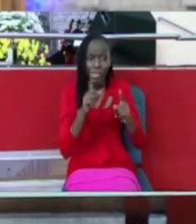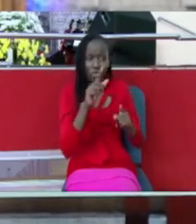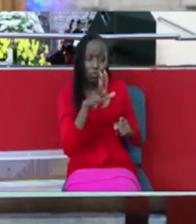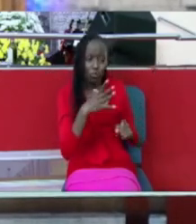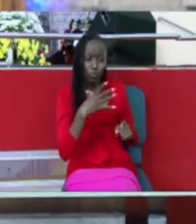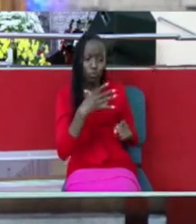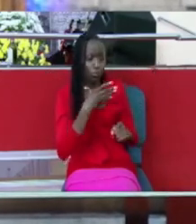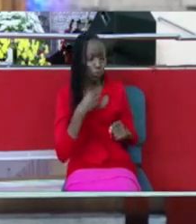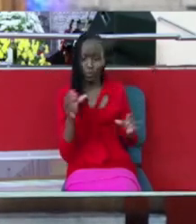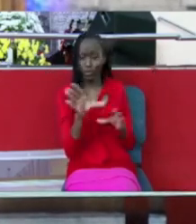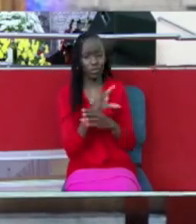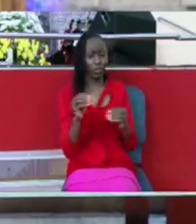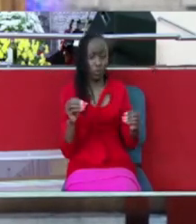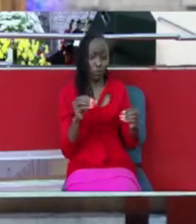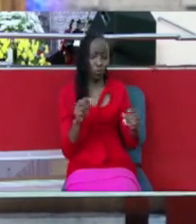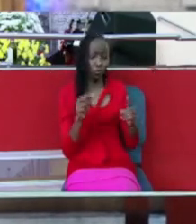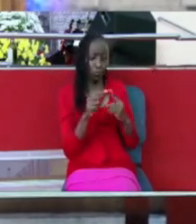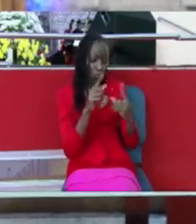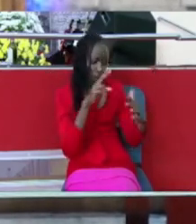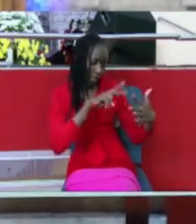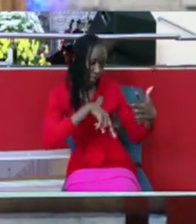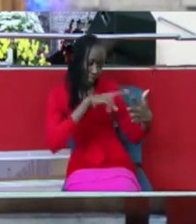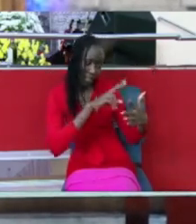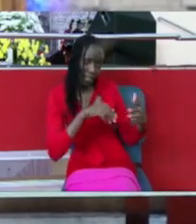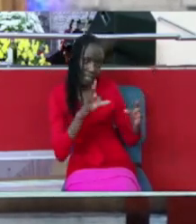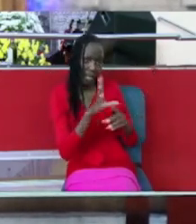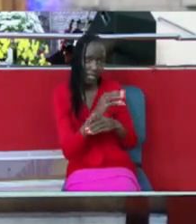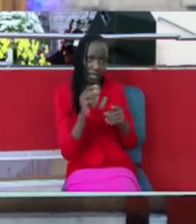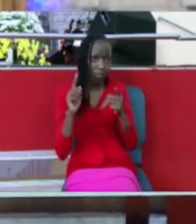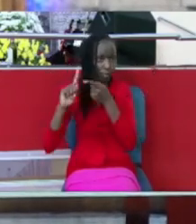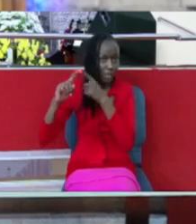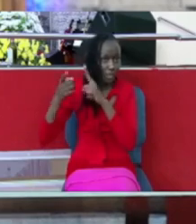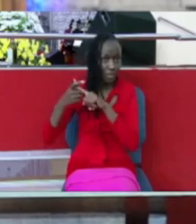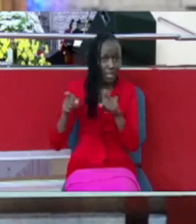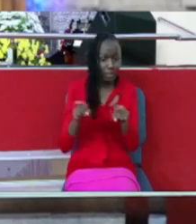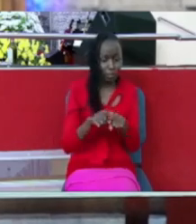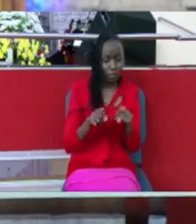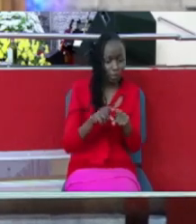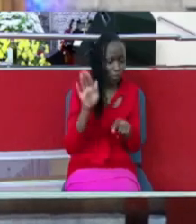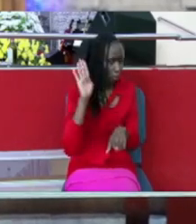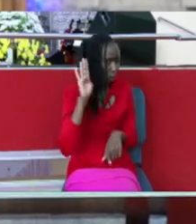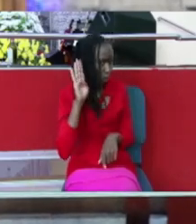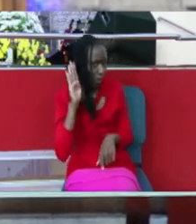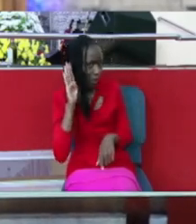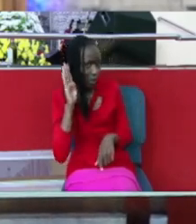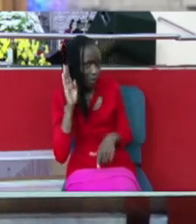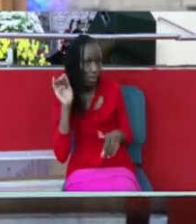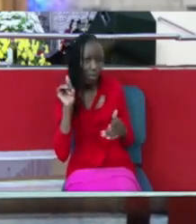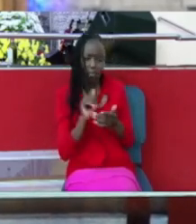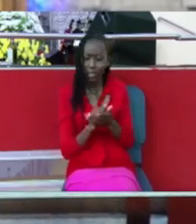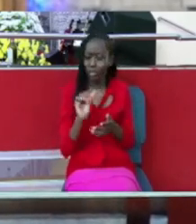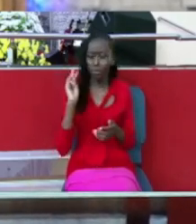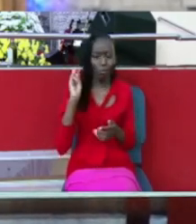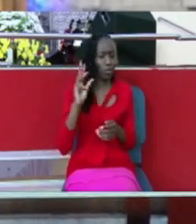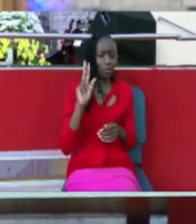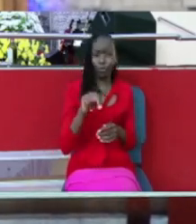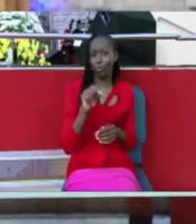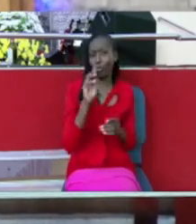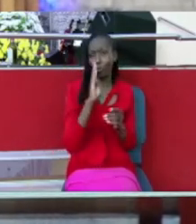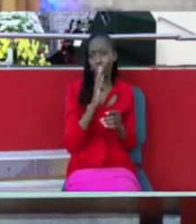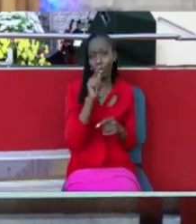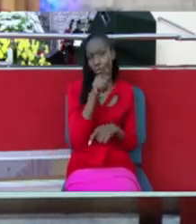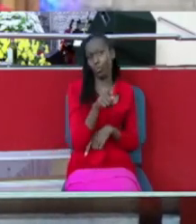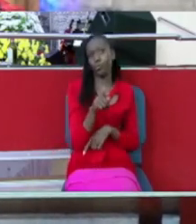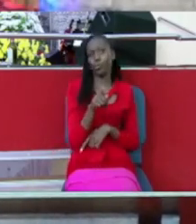and meditate. Lakini hautaki kutafakari. And you don't want to obey. Na hautaki kutii. That shall not be you. Hiyo haitakuwa.